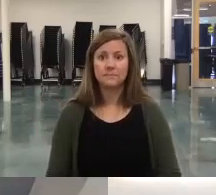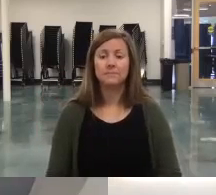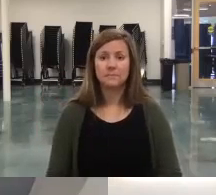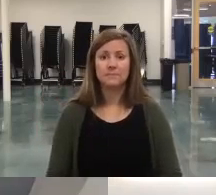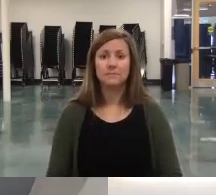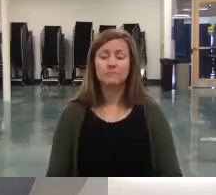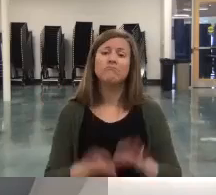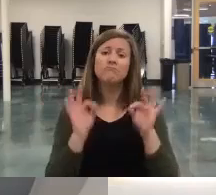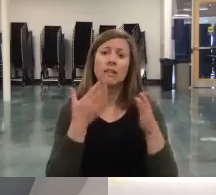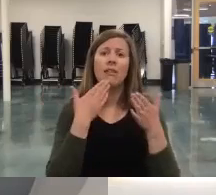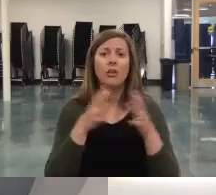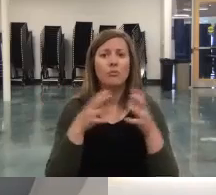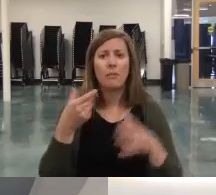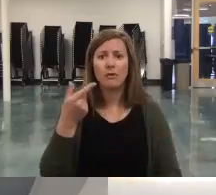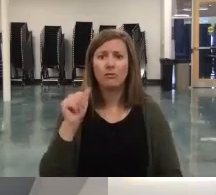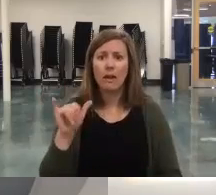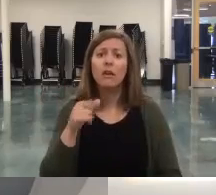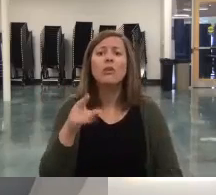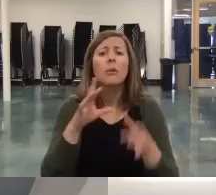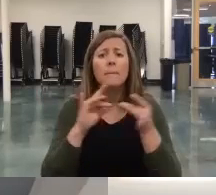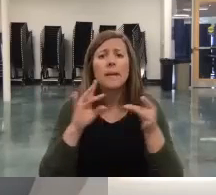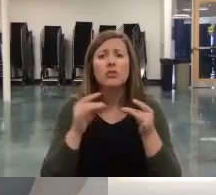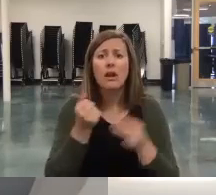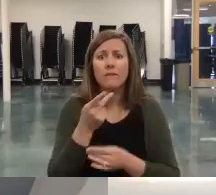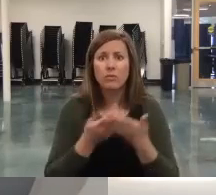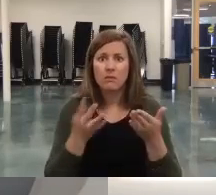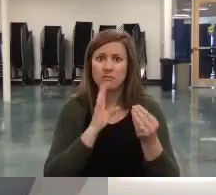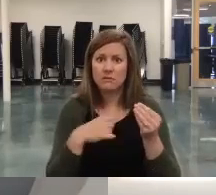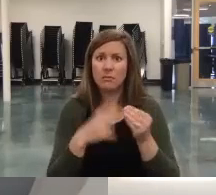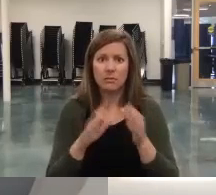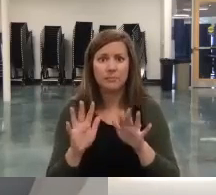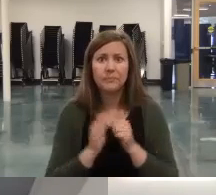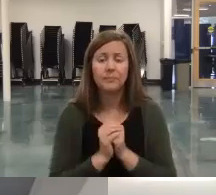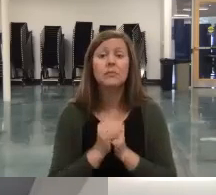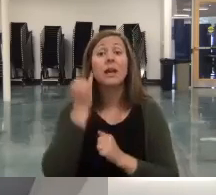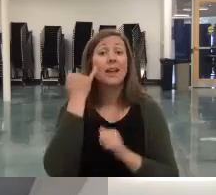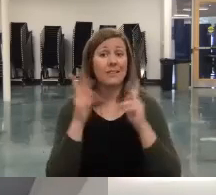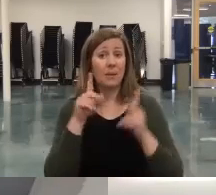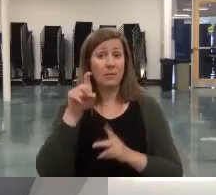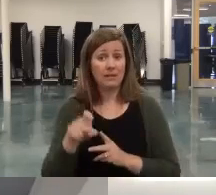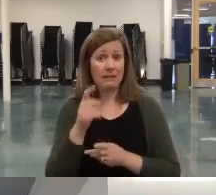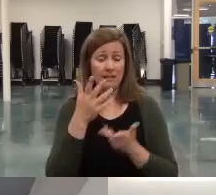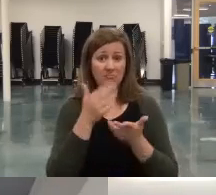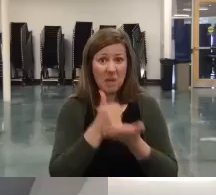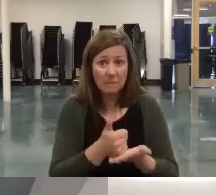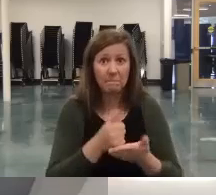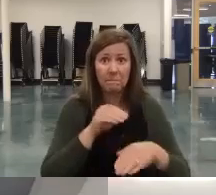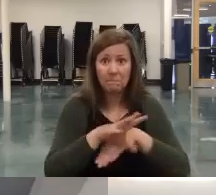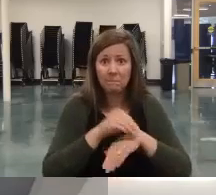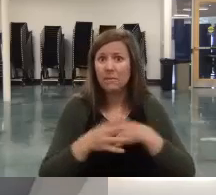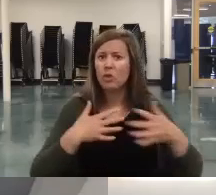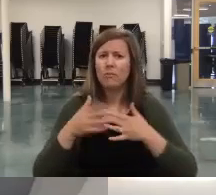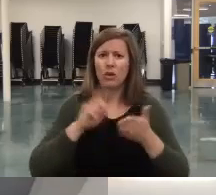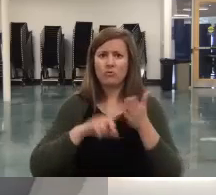Great, Kate, thank you so much. You mentioned a few things I'd like to touch on. If folks need guidance, no matter what type of